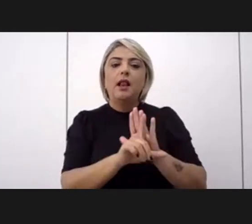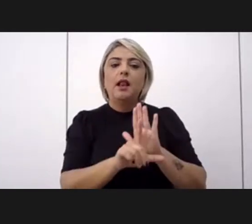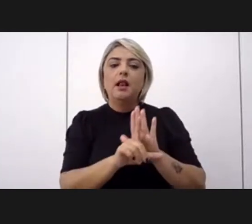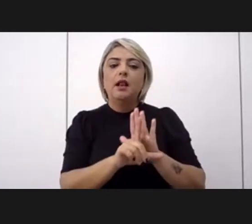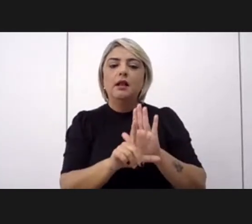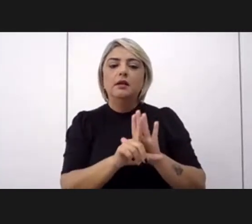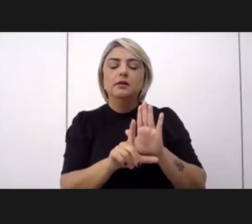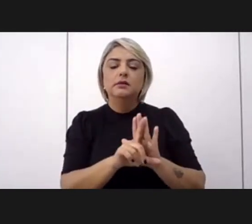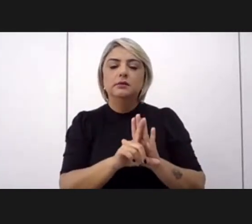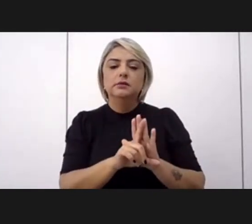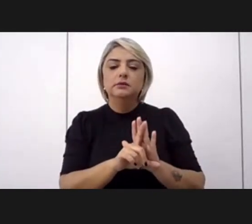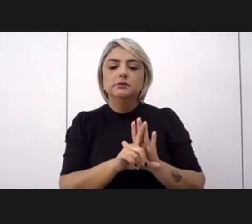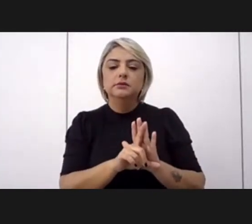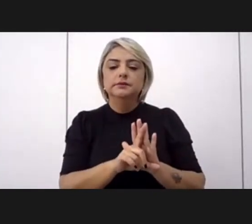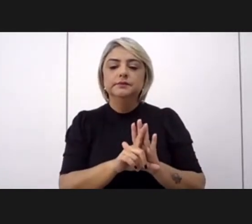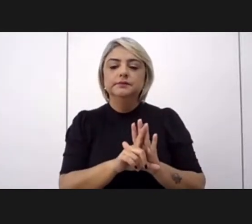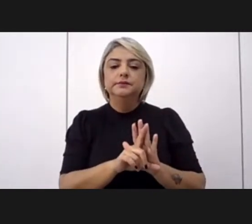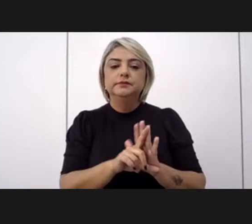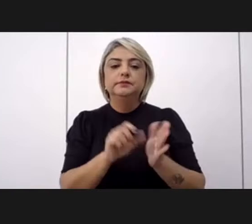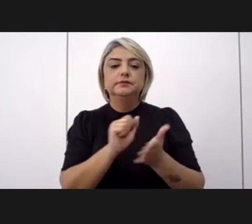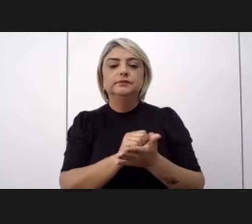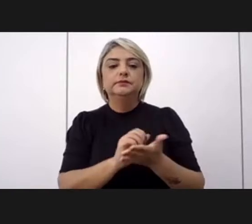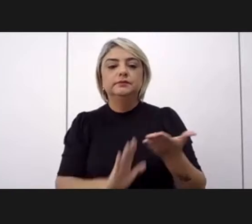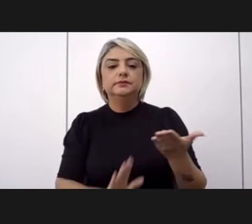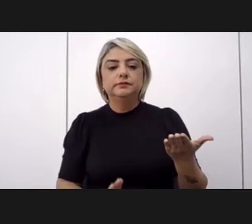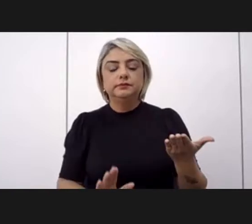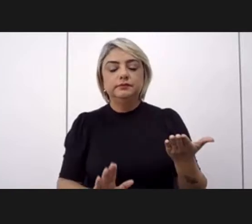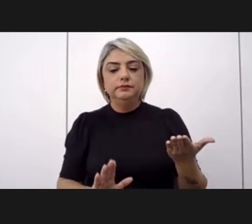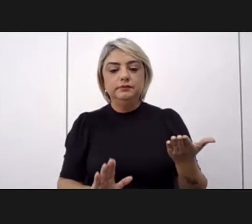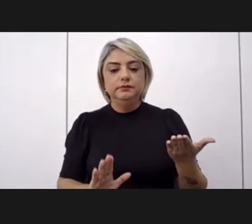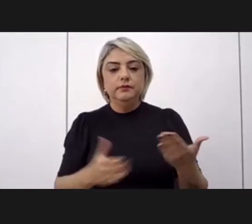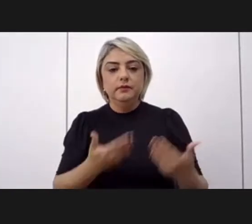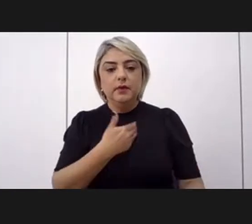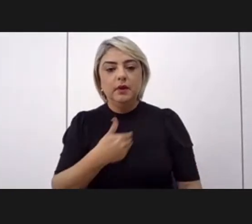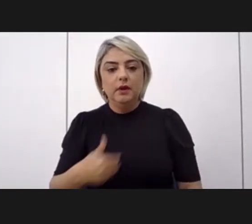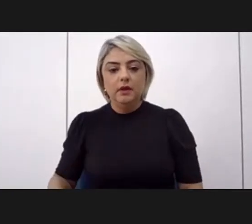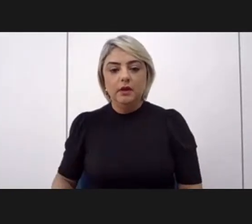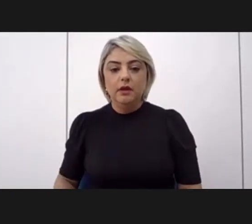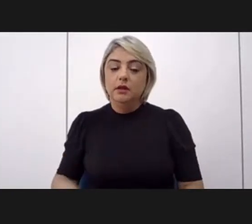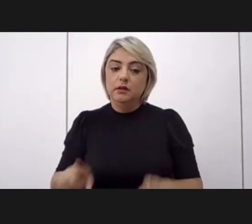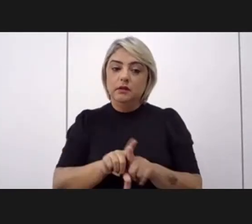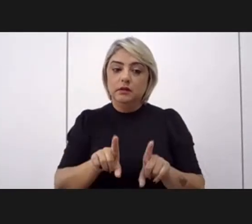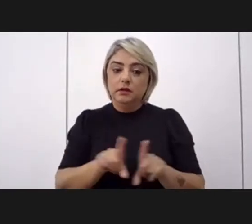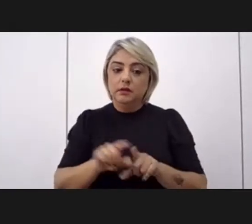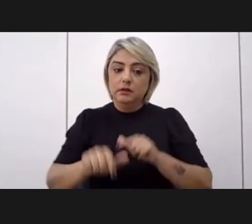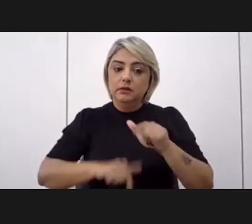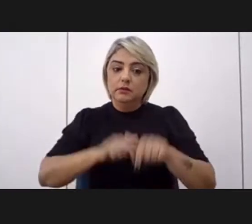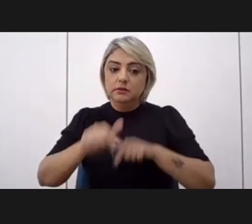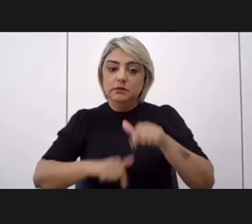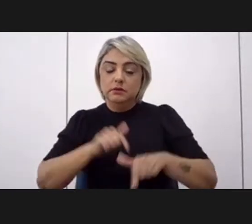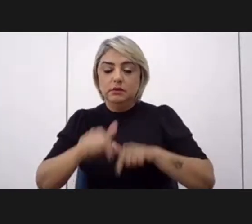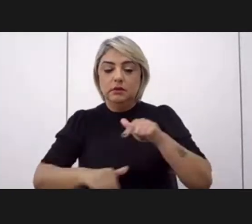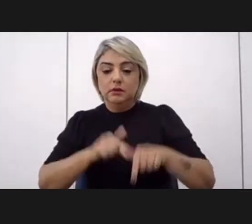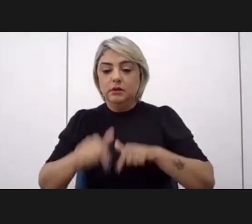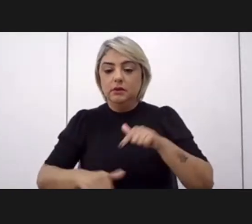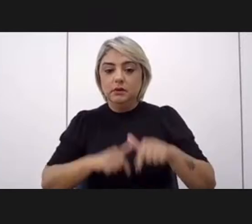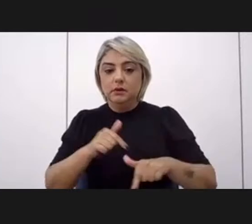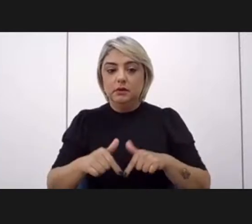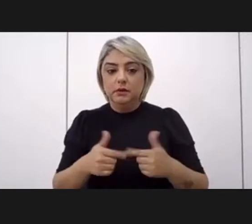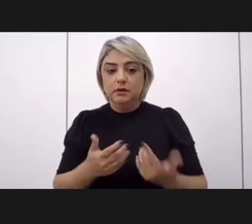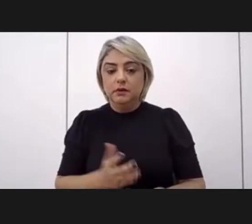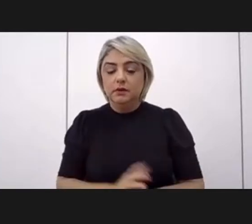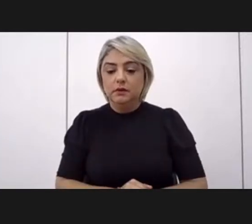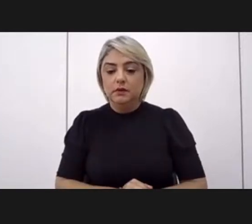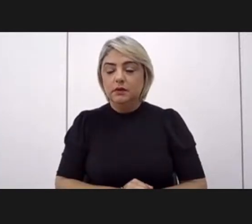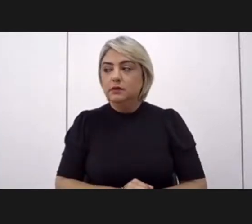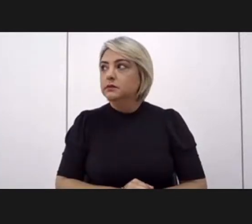the public action. Thierry Delpeuch has also worked on policy transfer,